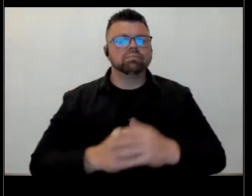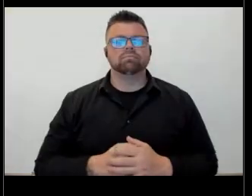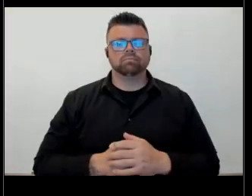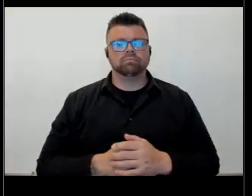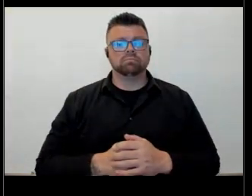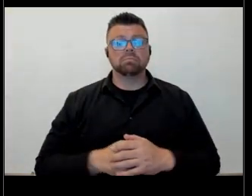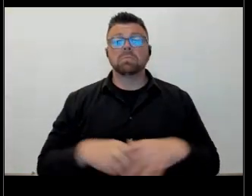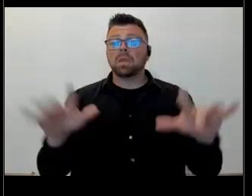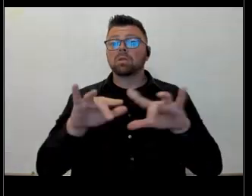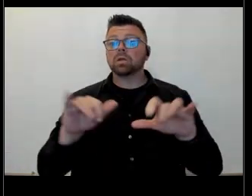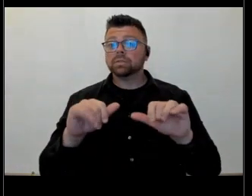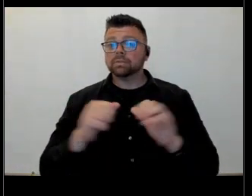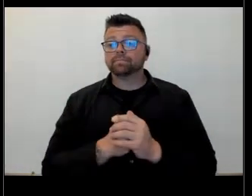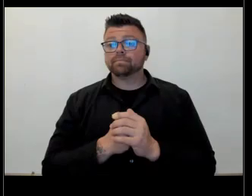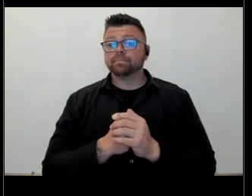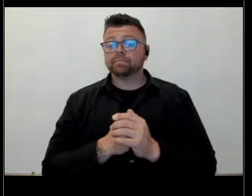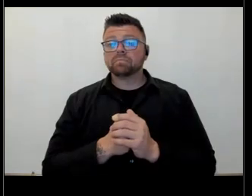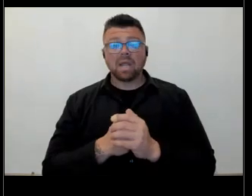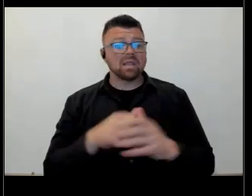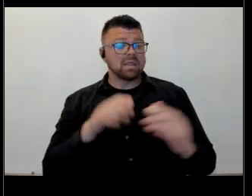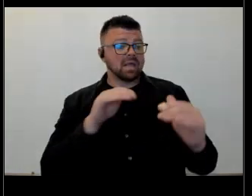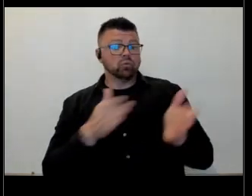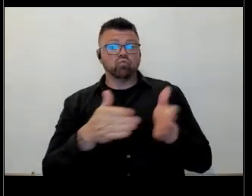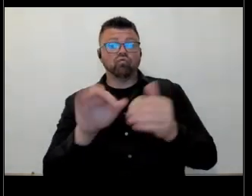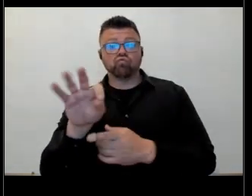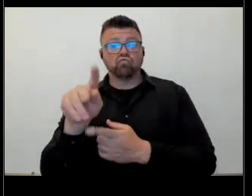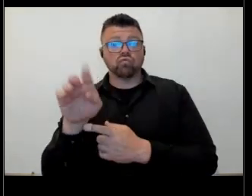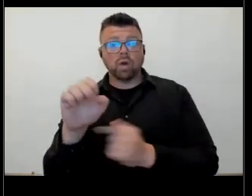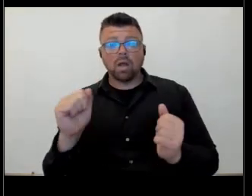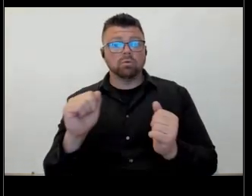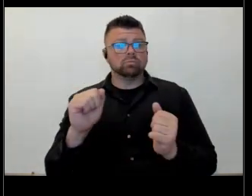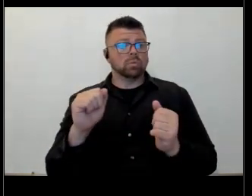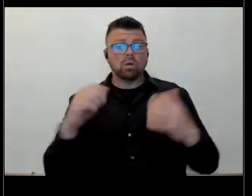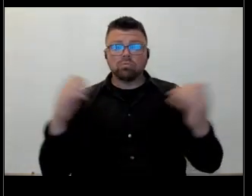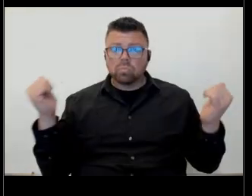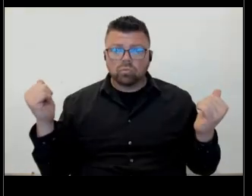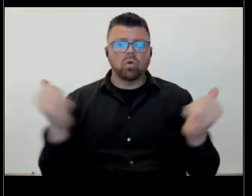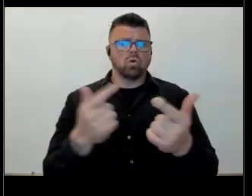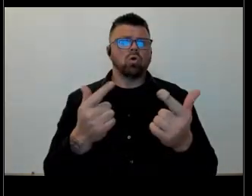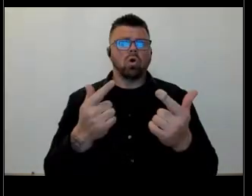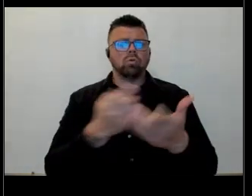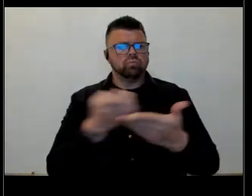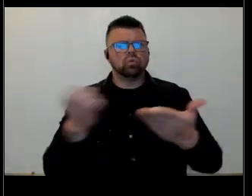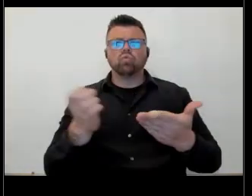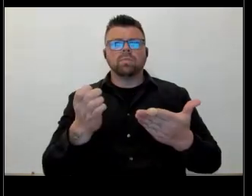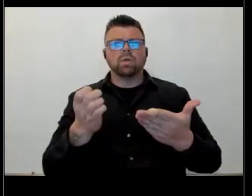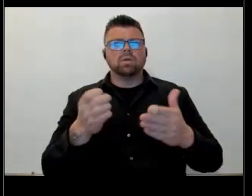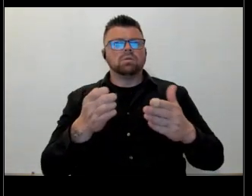and that there is an accessible route around all equipment placed in the room.